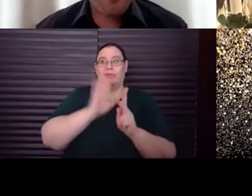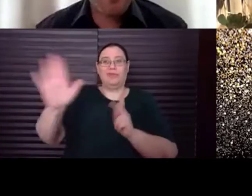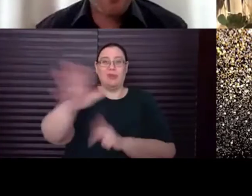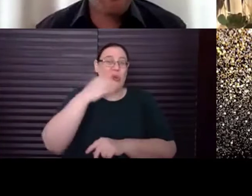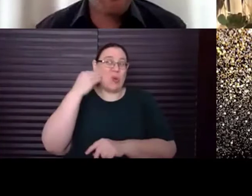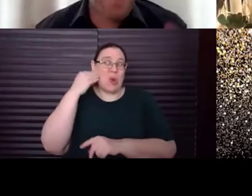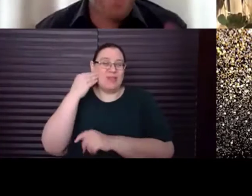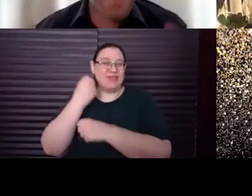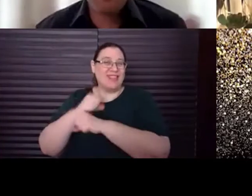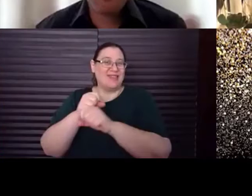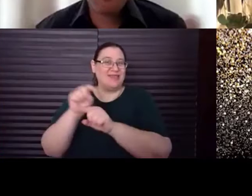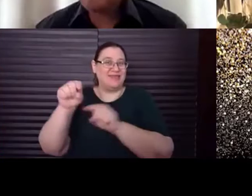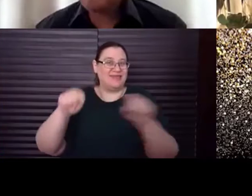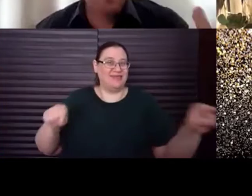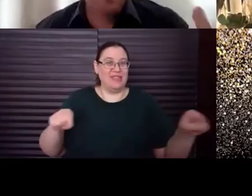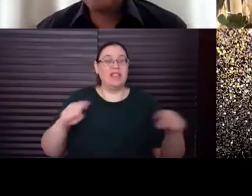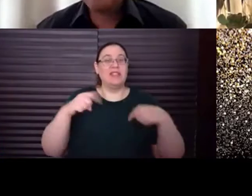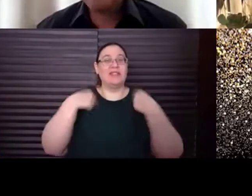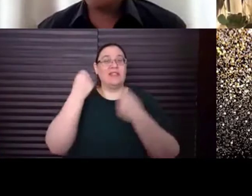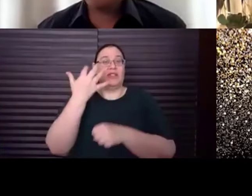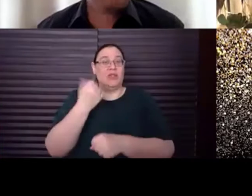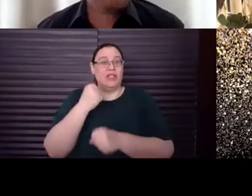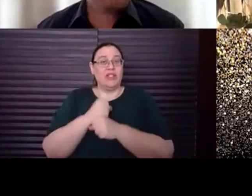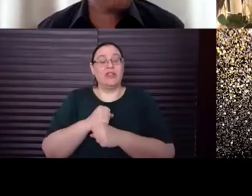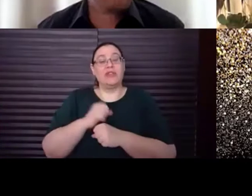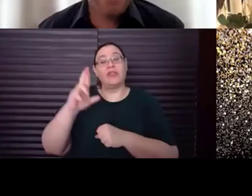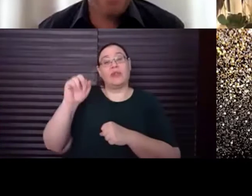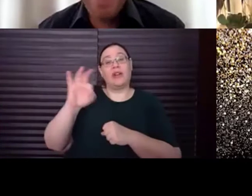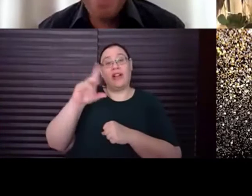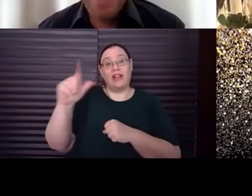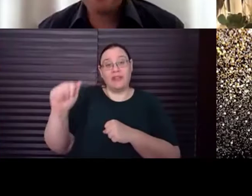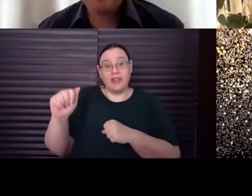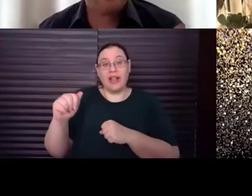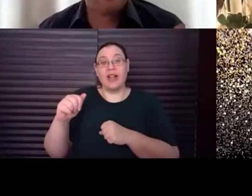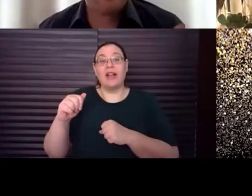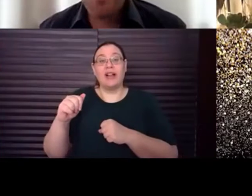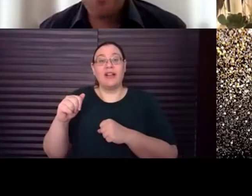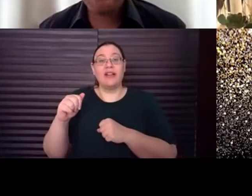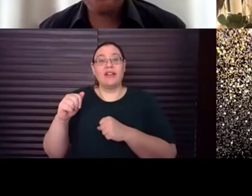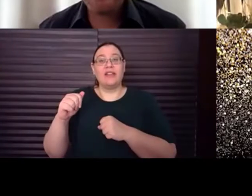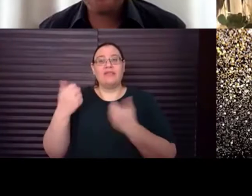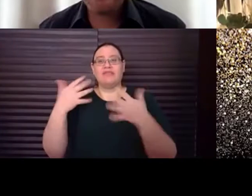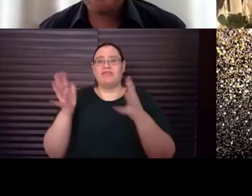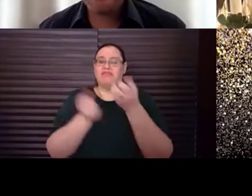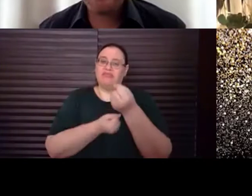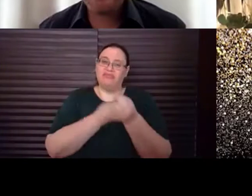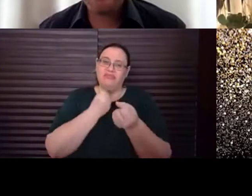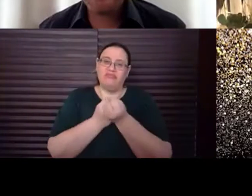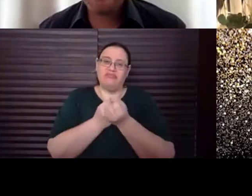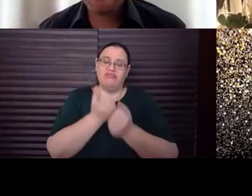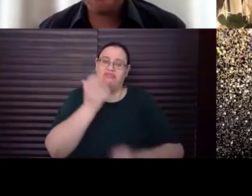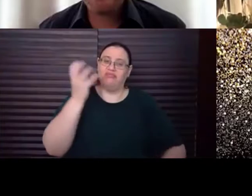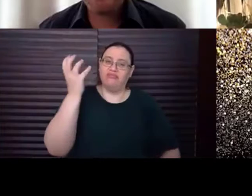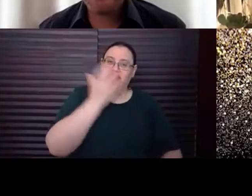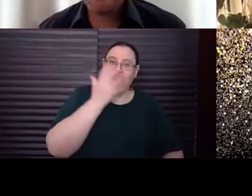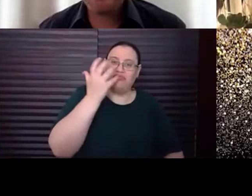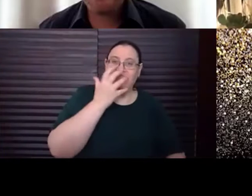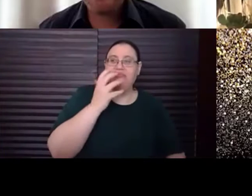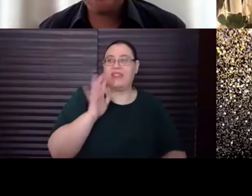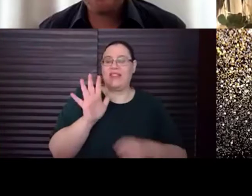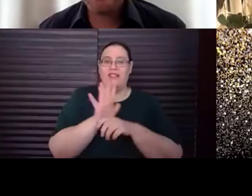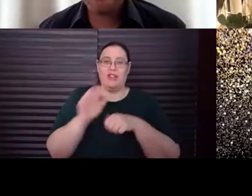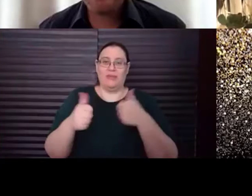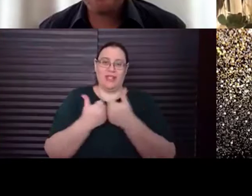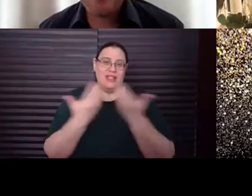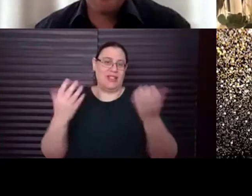So over the last couple of years, the ReelAbilities Film Festival has been so supportive of the film challenge here in